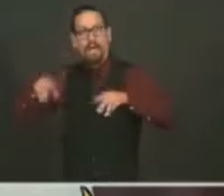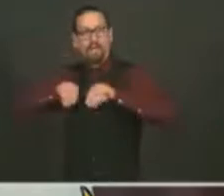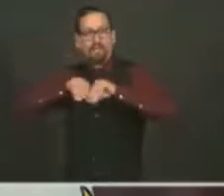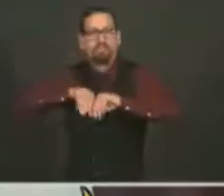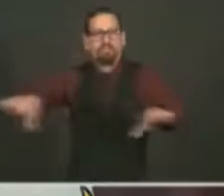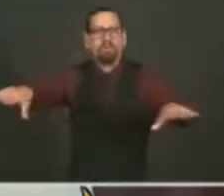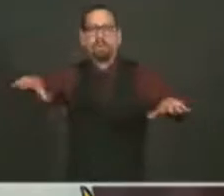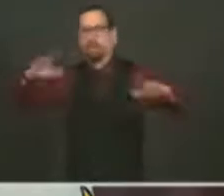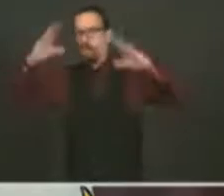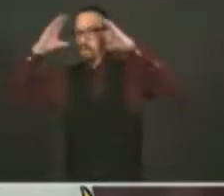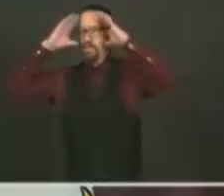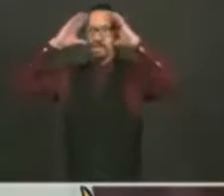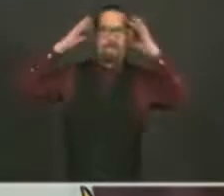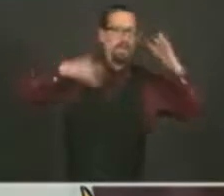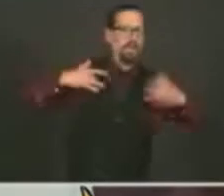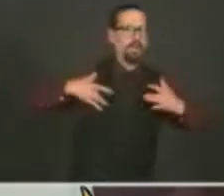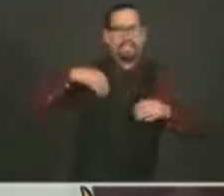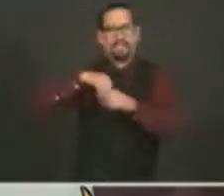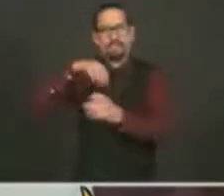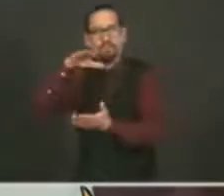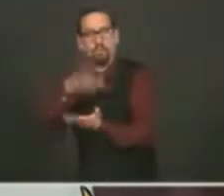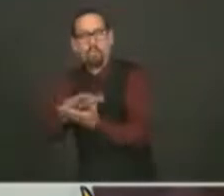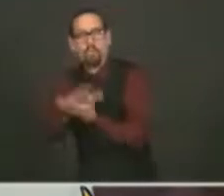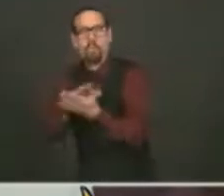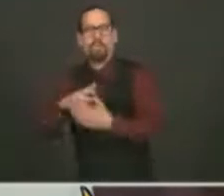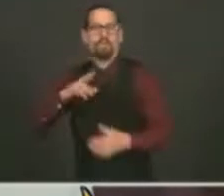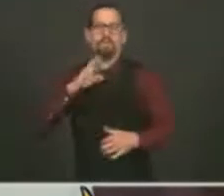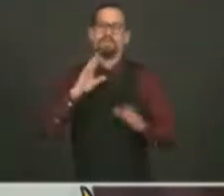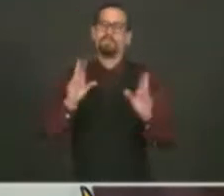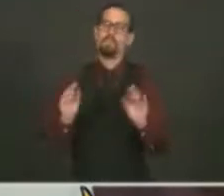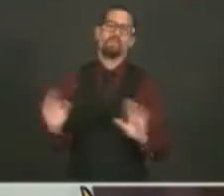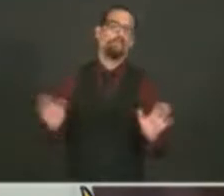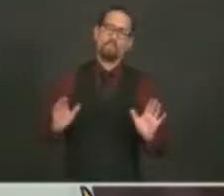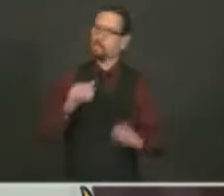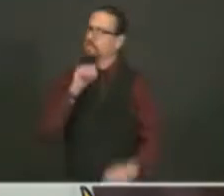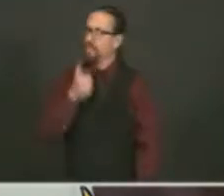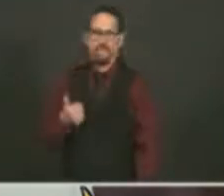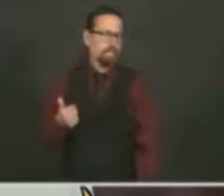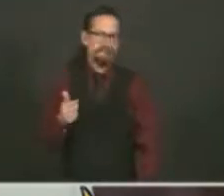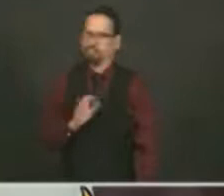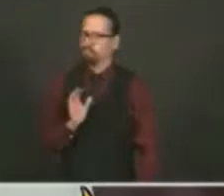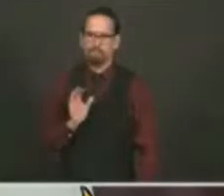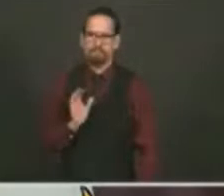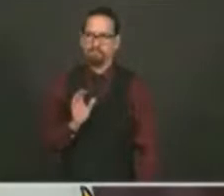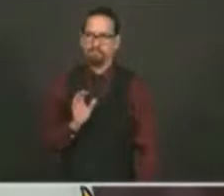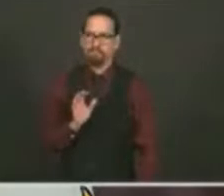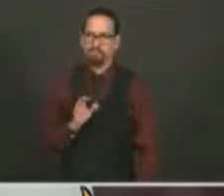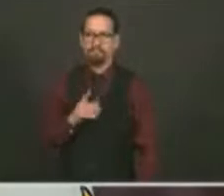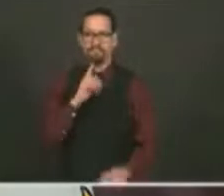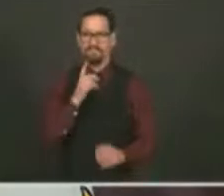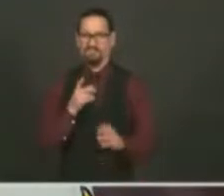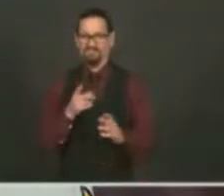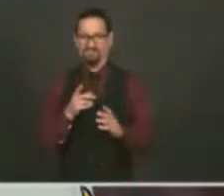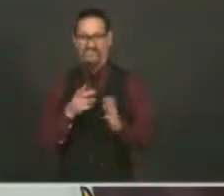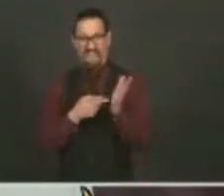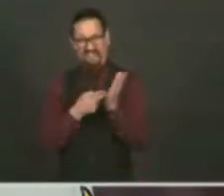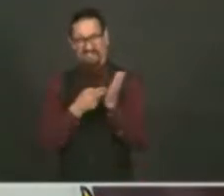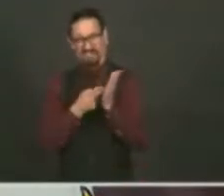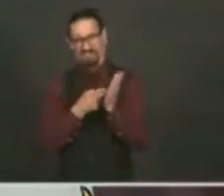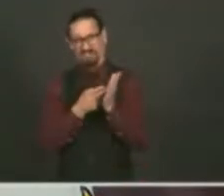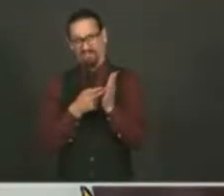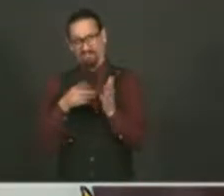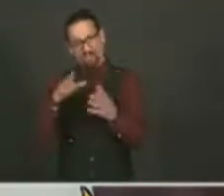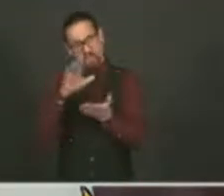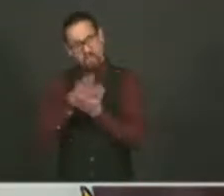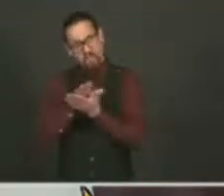cases in schools in Providence and Central Falls. In fact, they haven't been, and in fact, by and large, the